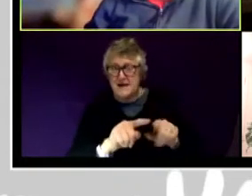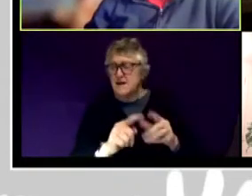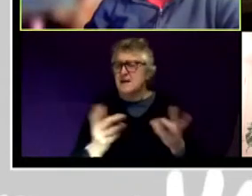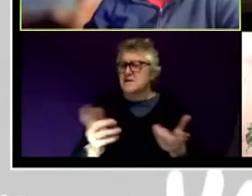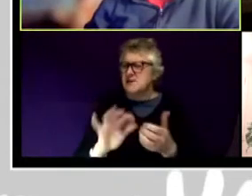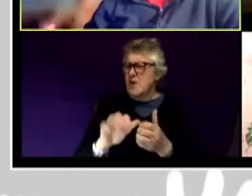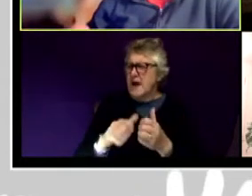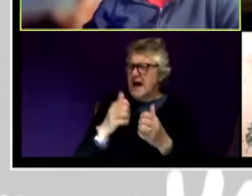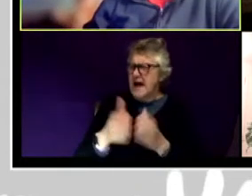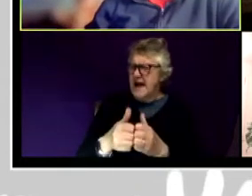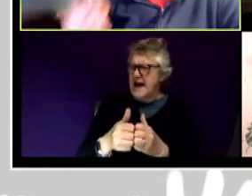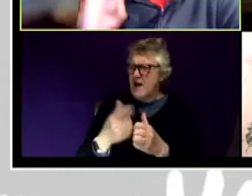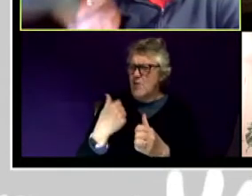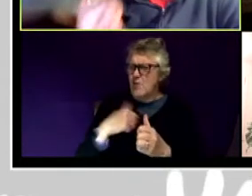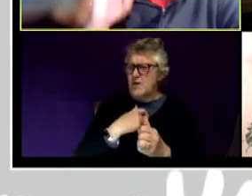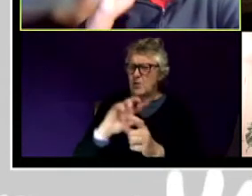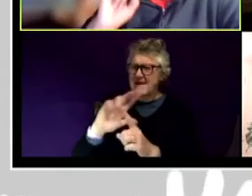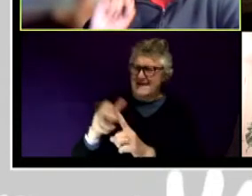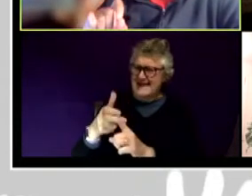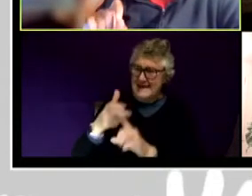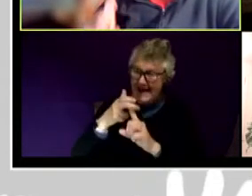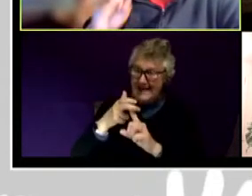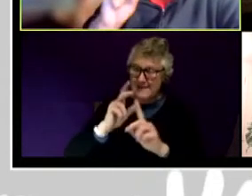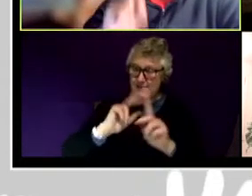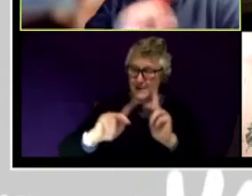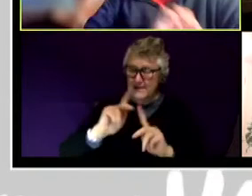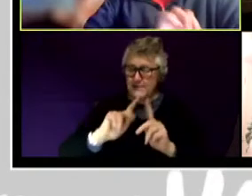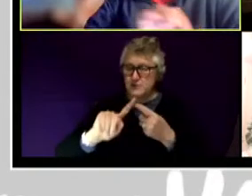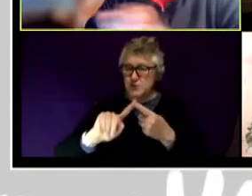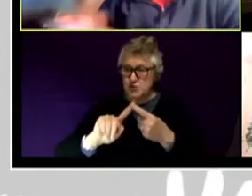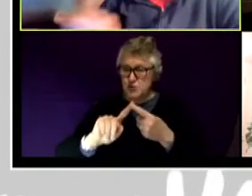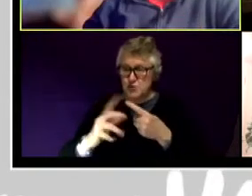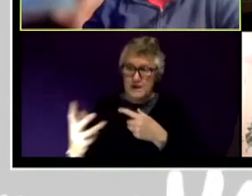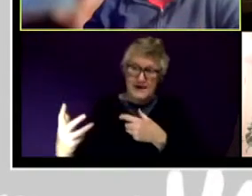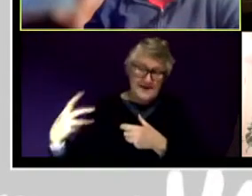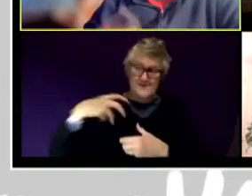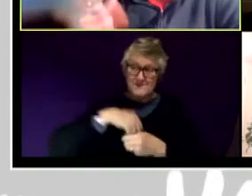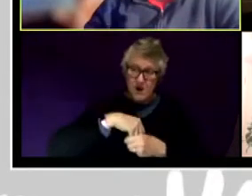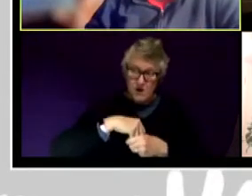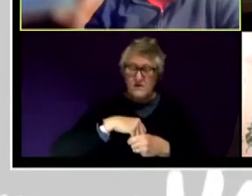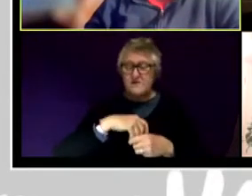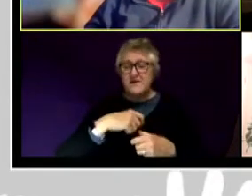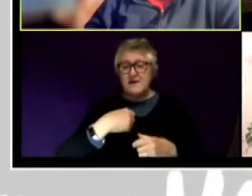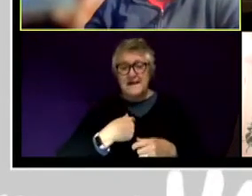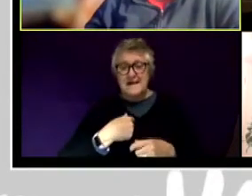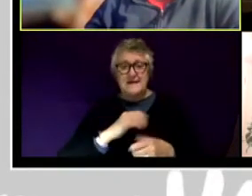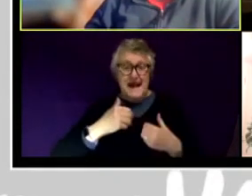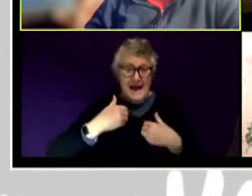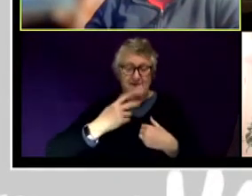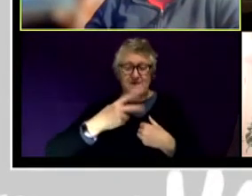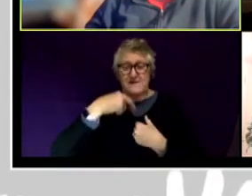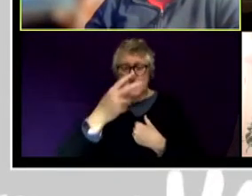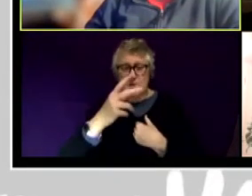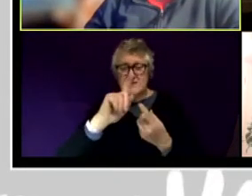voice in this very specific conversation that's gonna affect everyone? That's all, thank you.